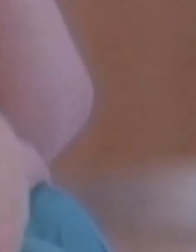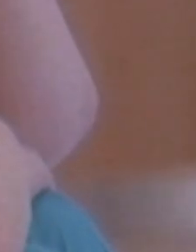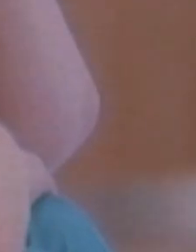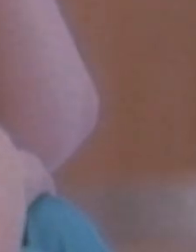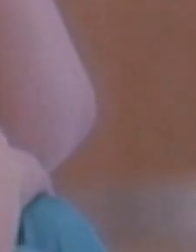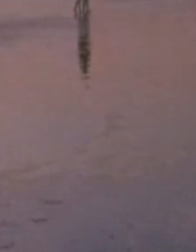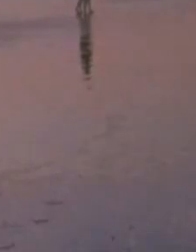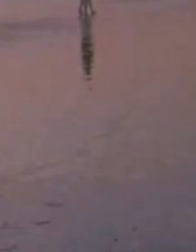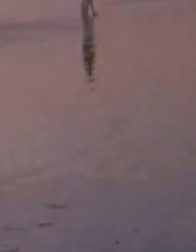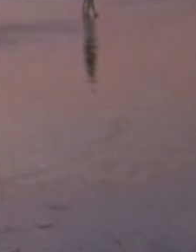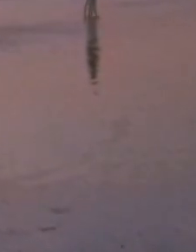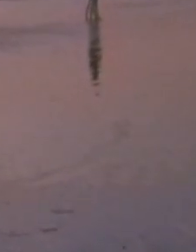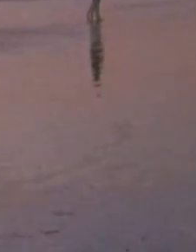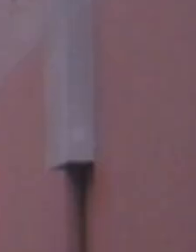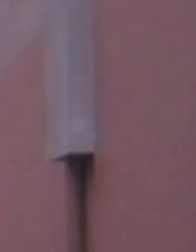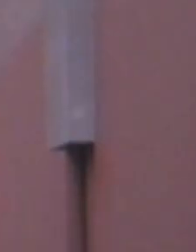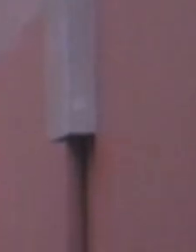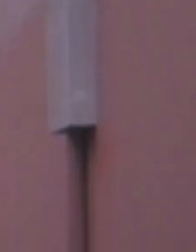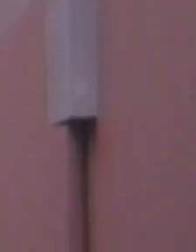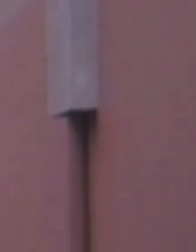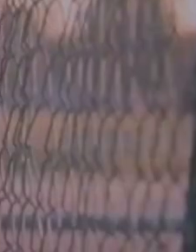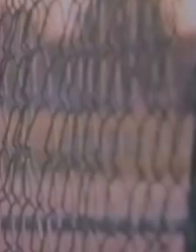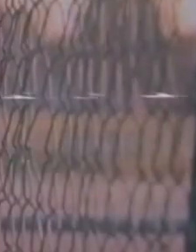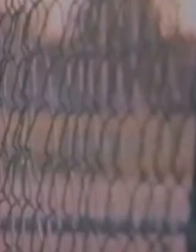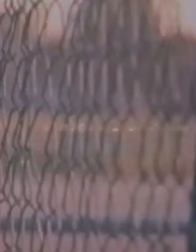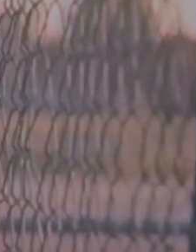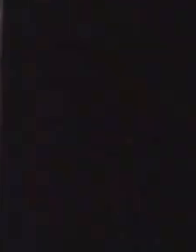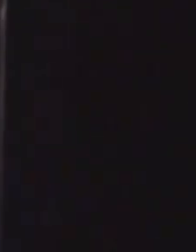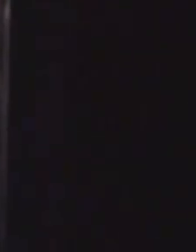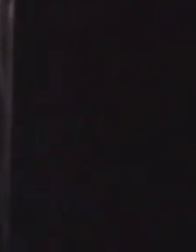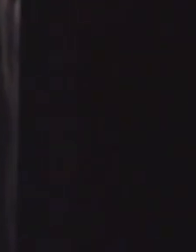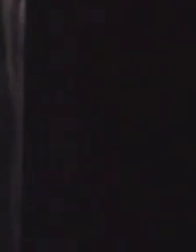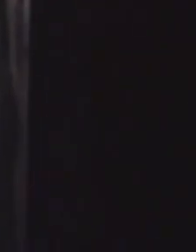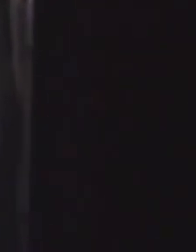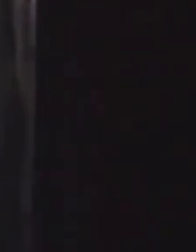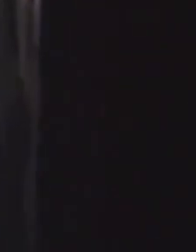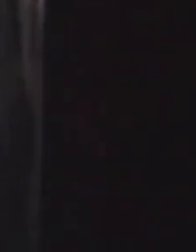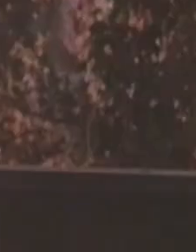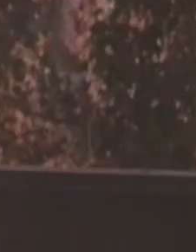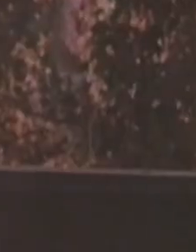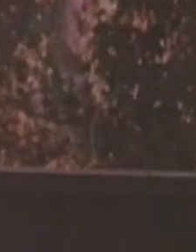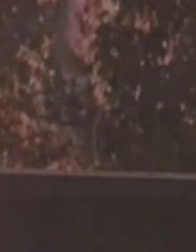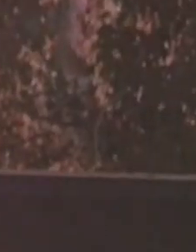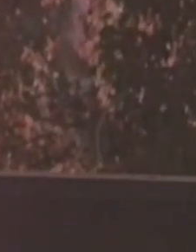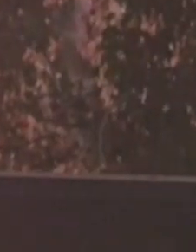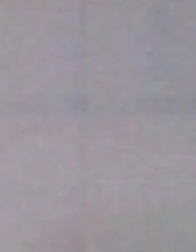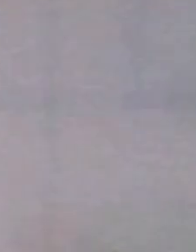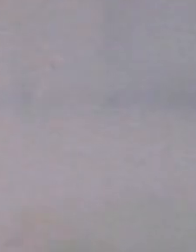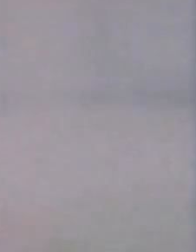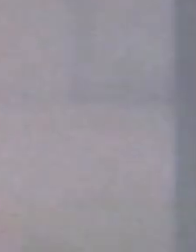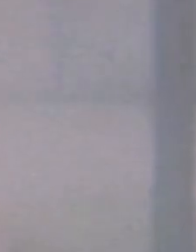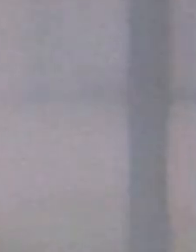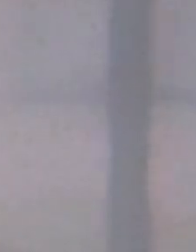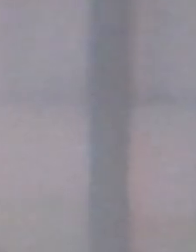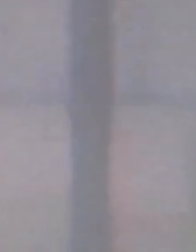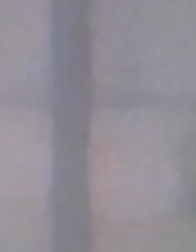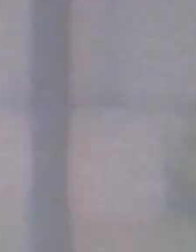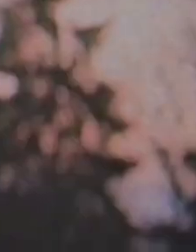and the hopeless, to the cast outs, the dropouts, the last picks and hypocrites, to the unimpressive